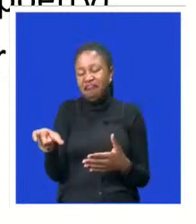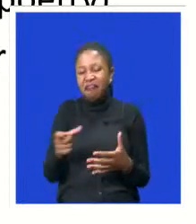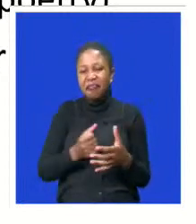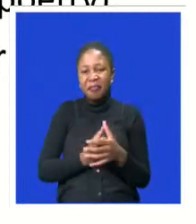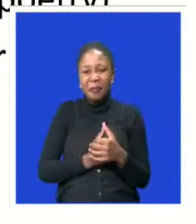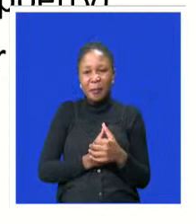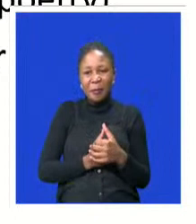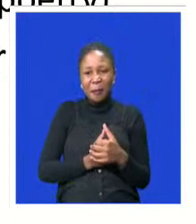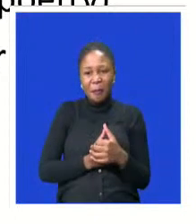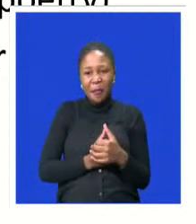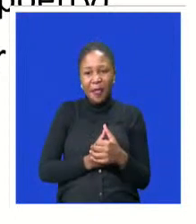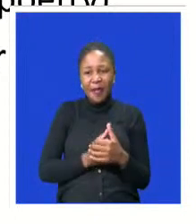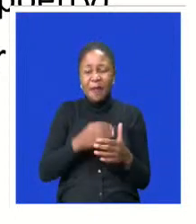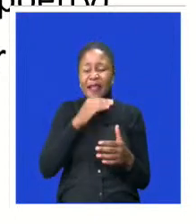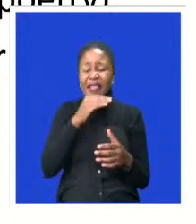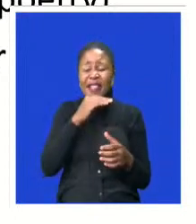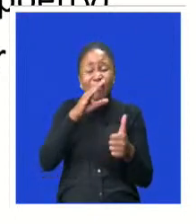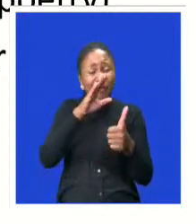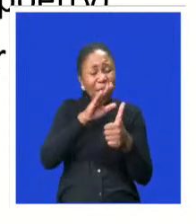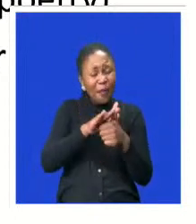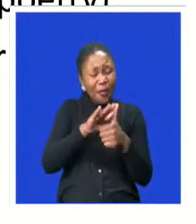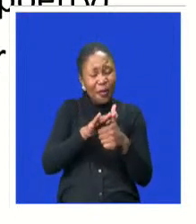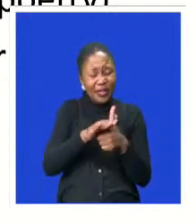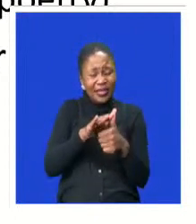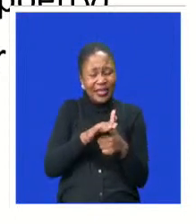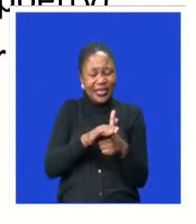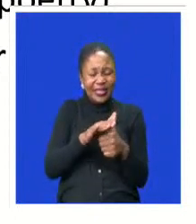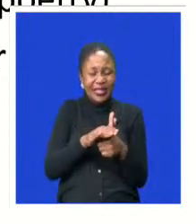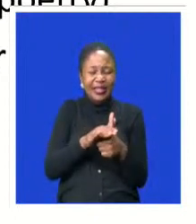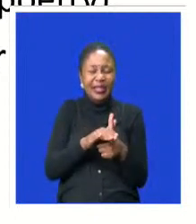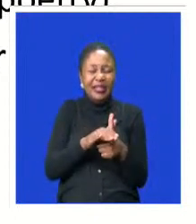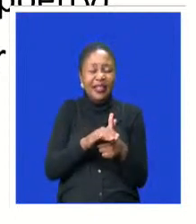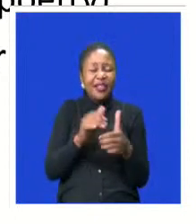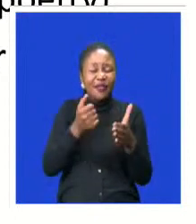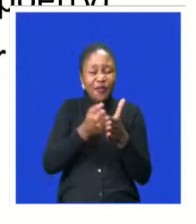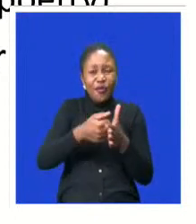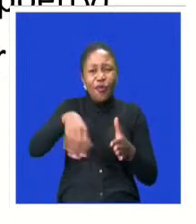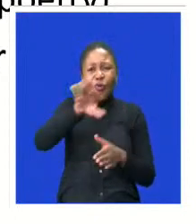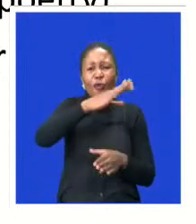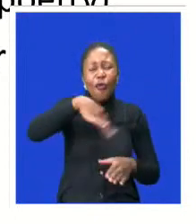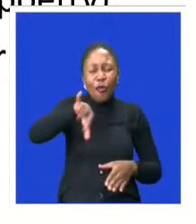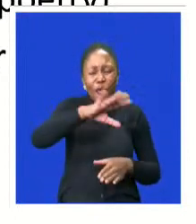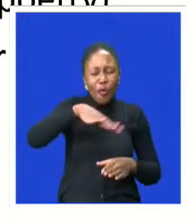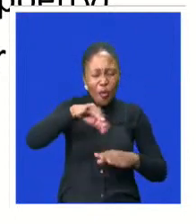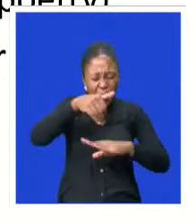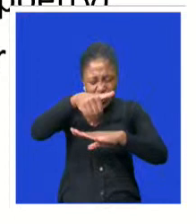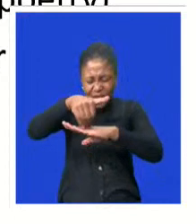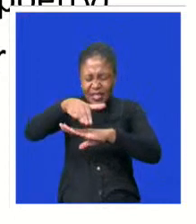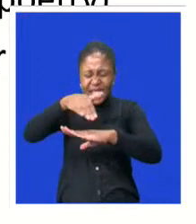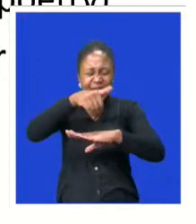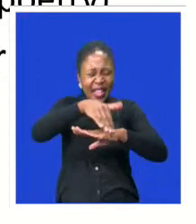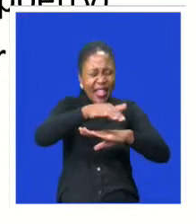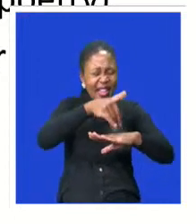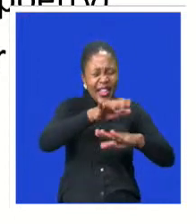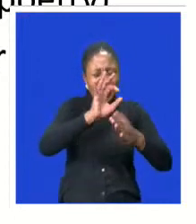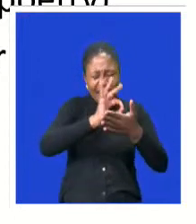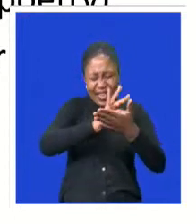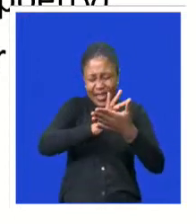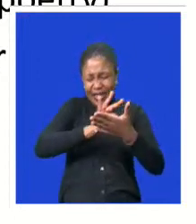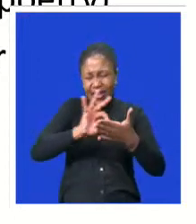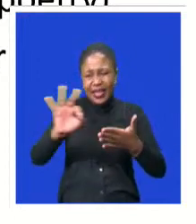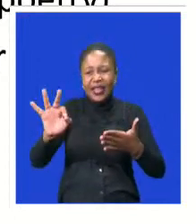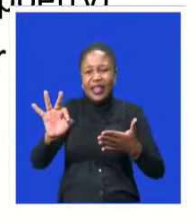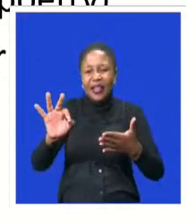to try and make sure that we are sending the message very clearly.